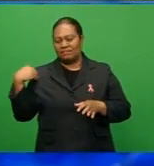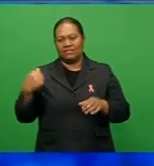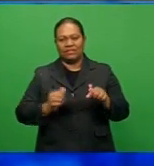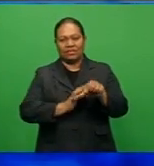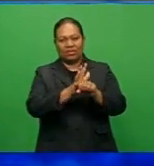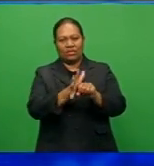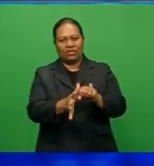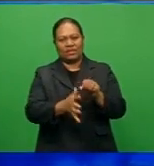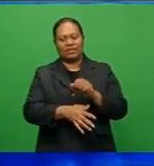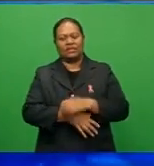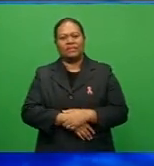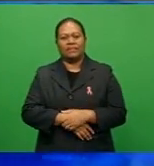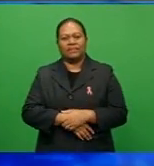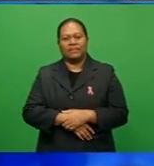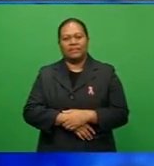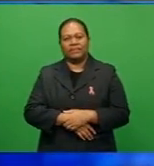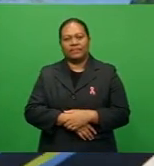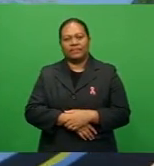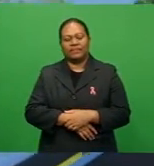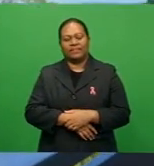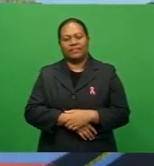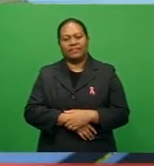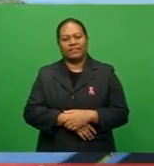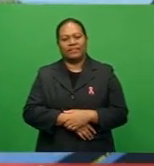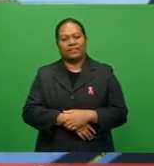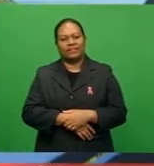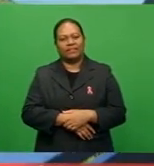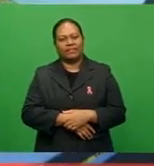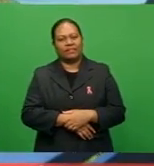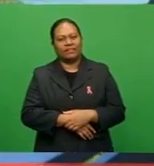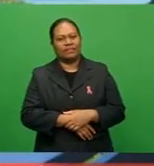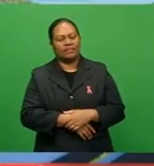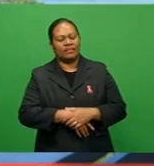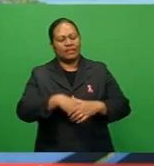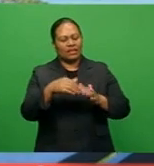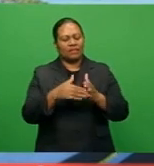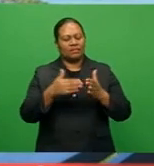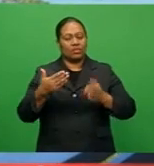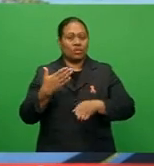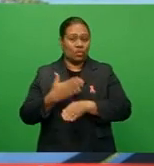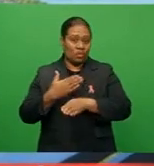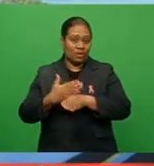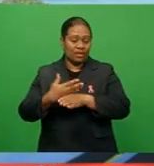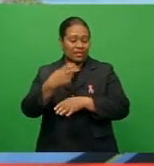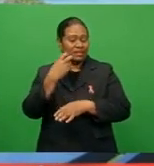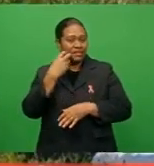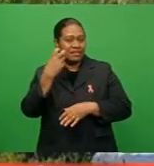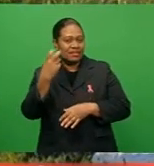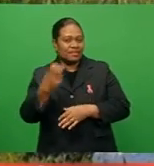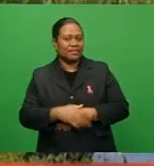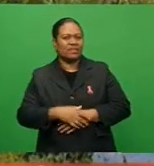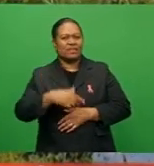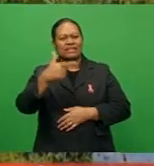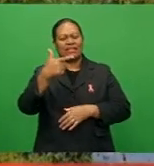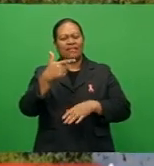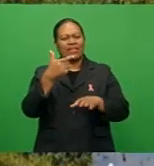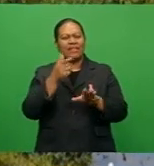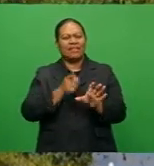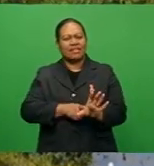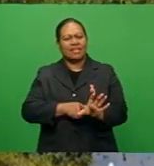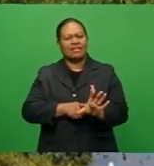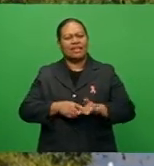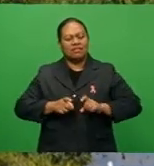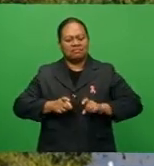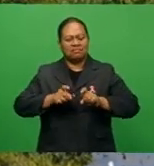COVID-19. Pranita Prakash reports. Aniren Nangasu, who has been working at the Cruisers Retreat for 7 years, says he